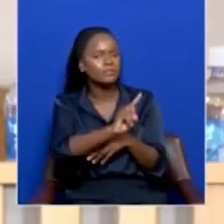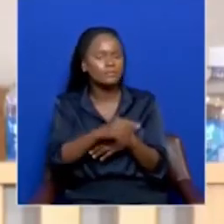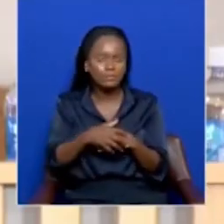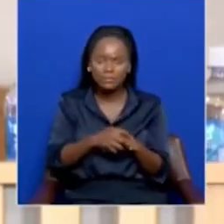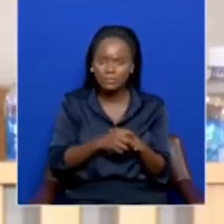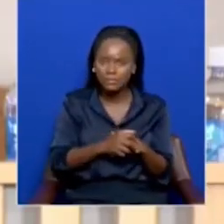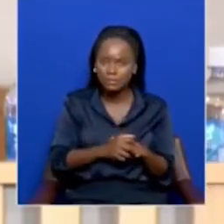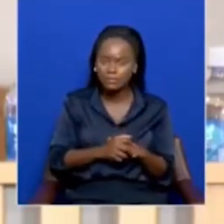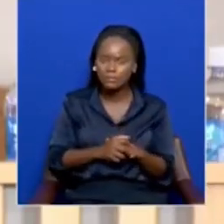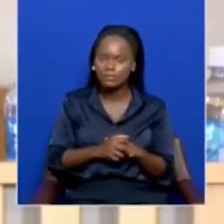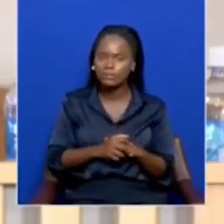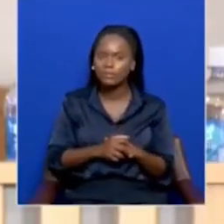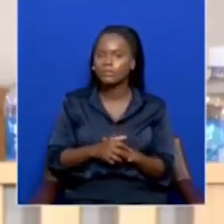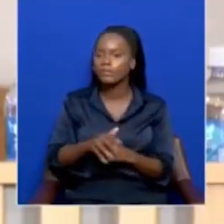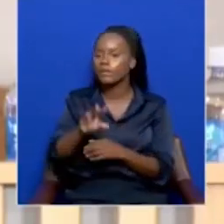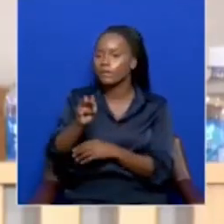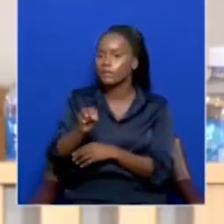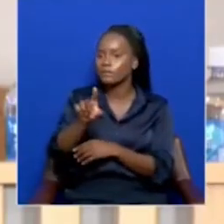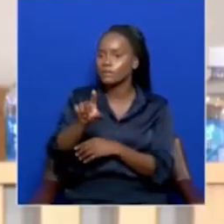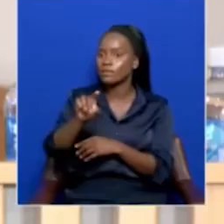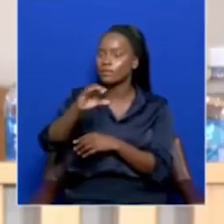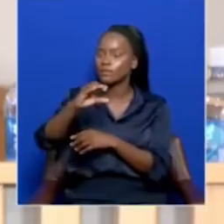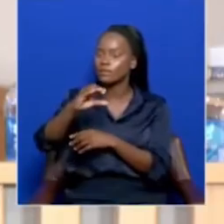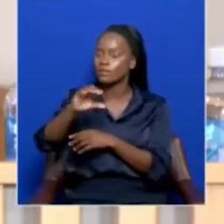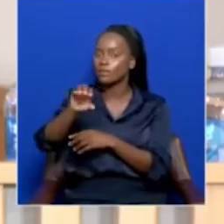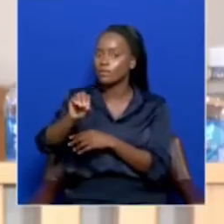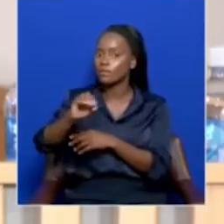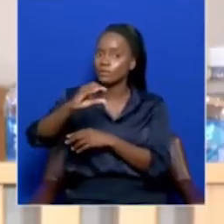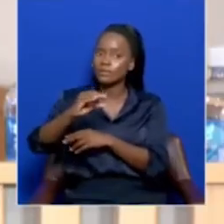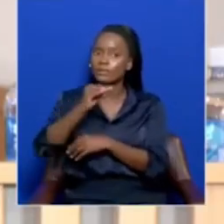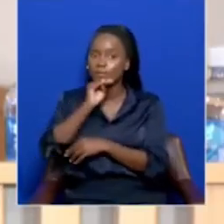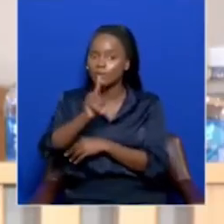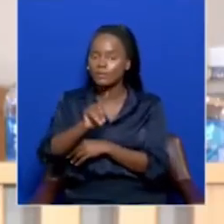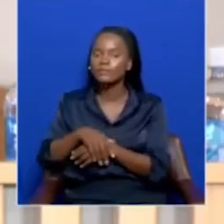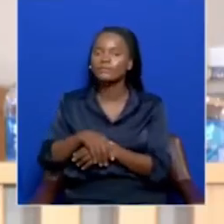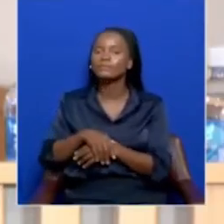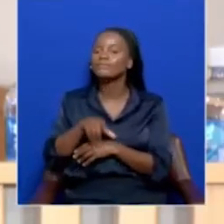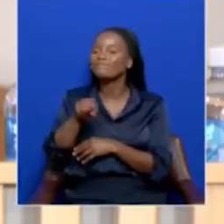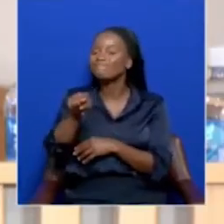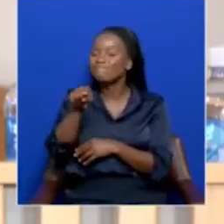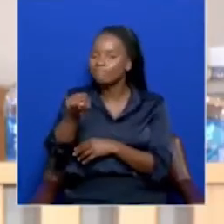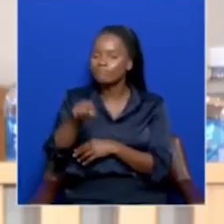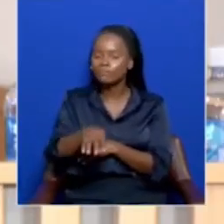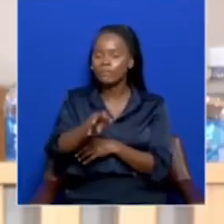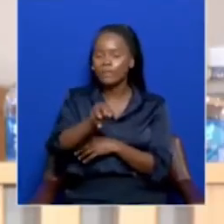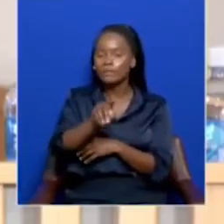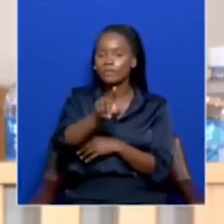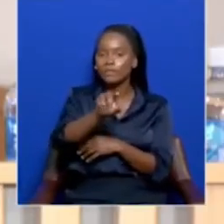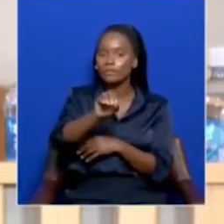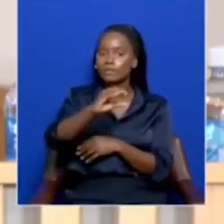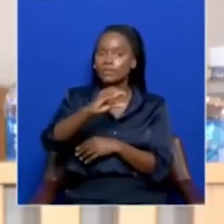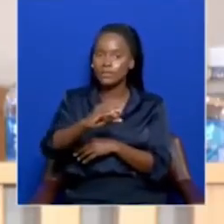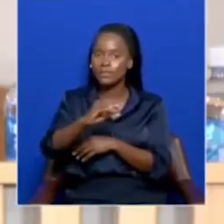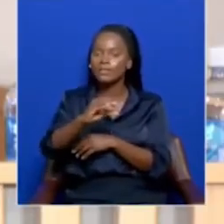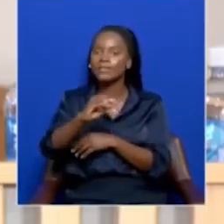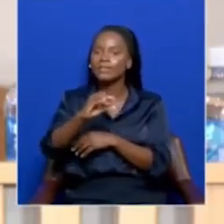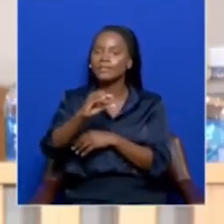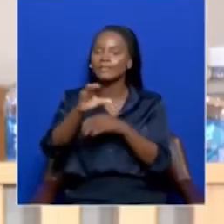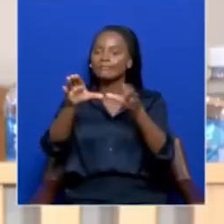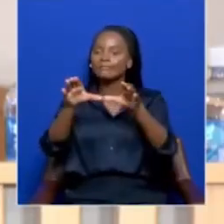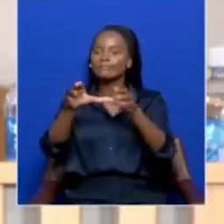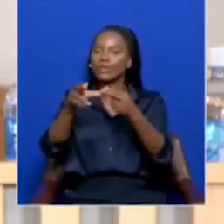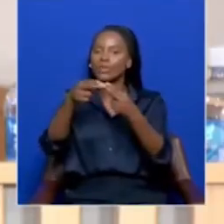MDOC is a crime intelligence unit, which it is called MDOC. MDOC means multi-dimension organized